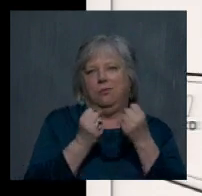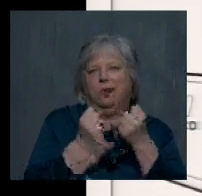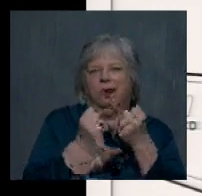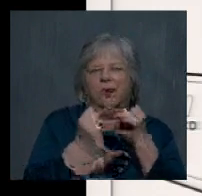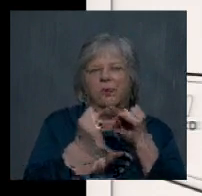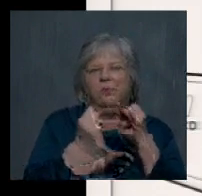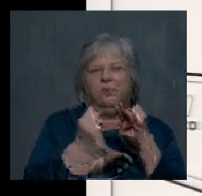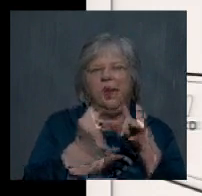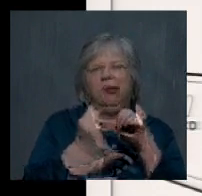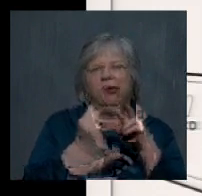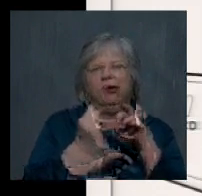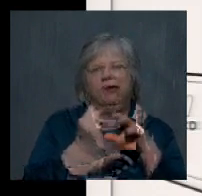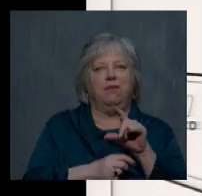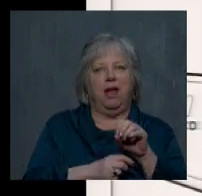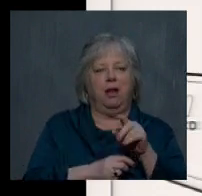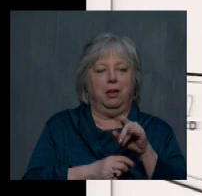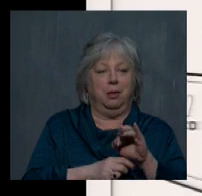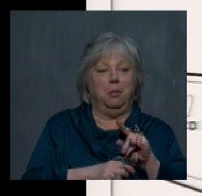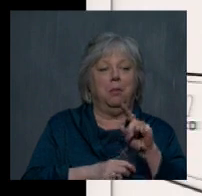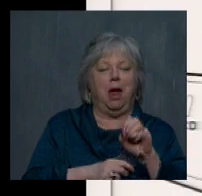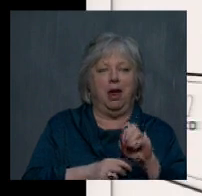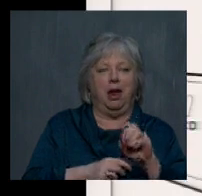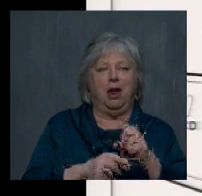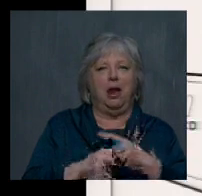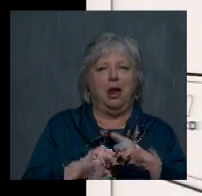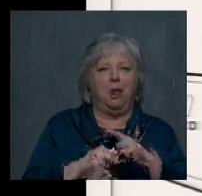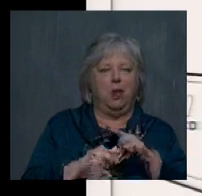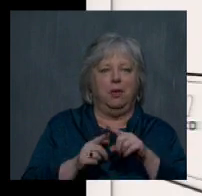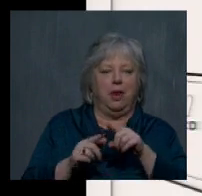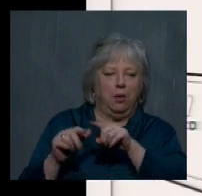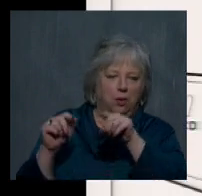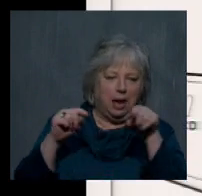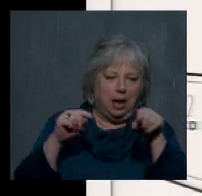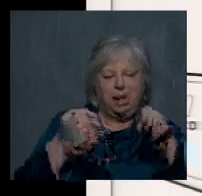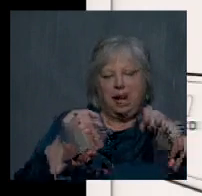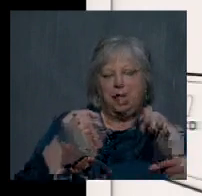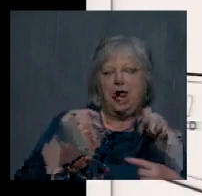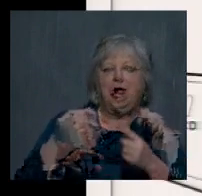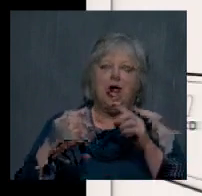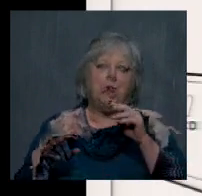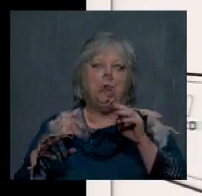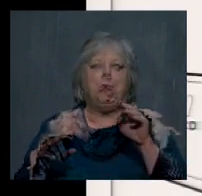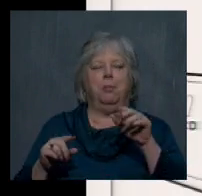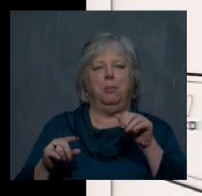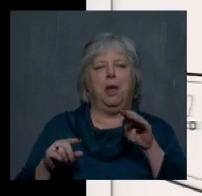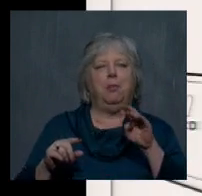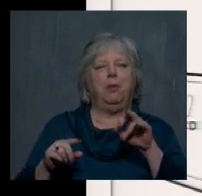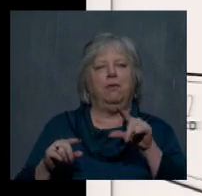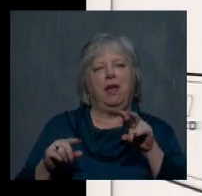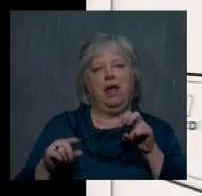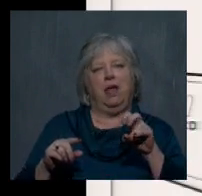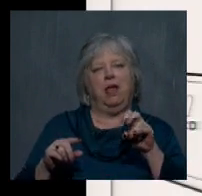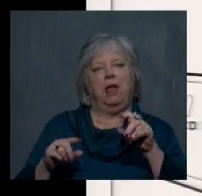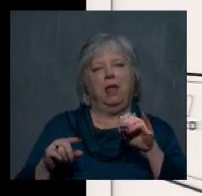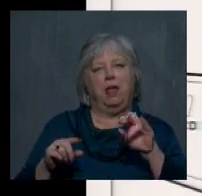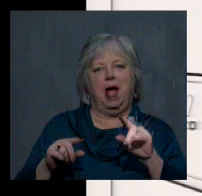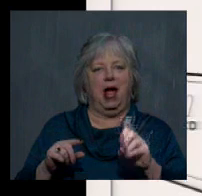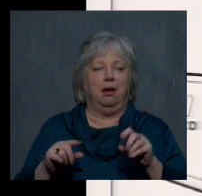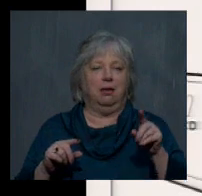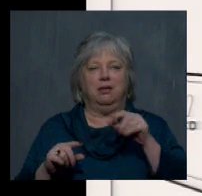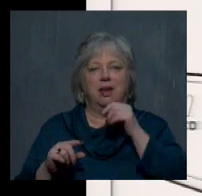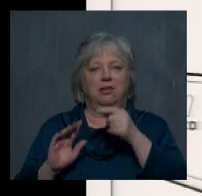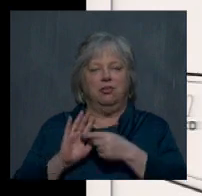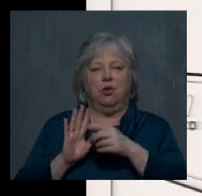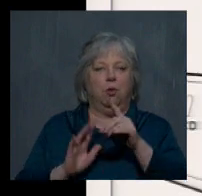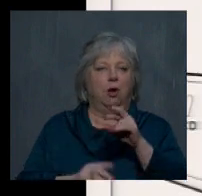You know, down to University, then when they come back from Mapleville Pike, on the other side. So this doesn't show